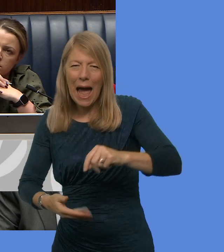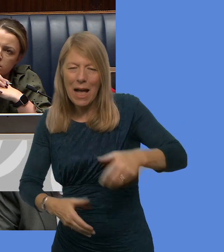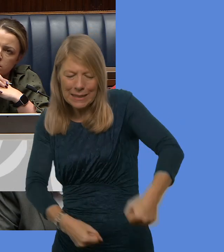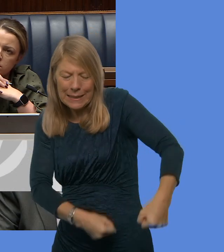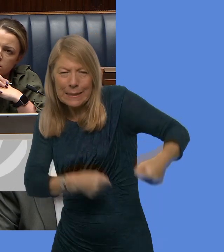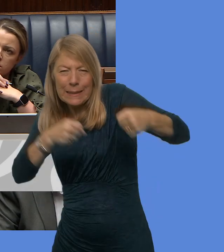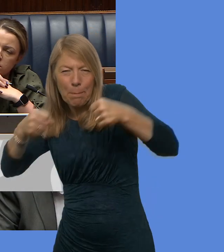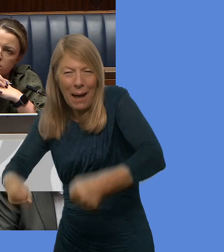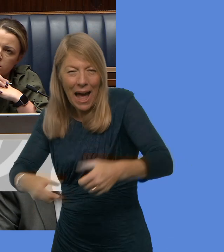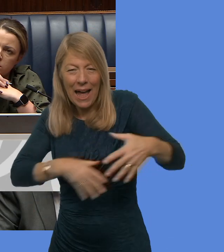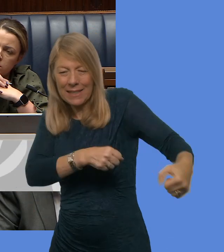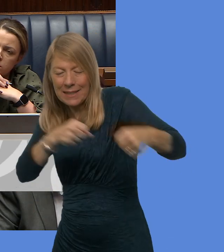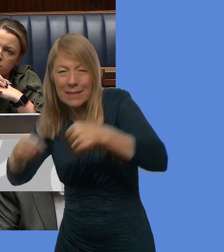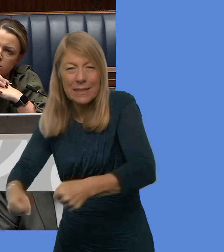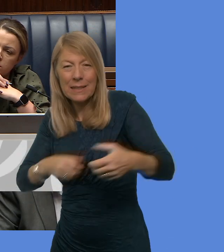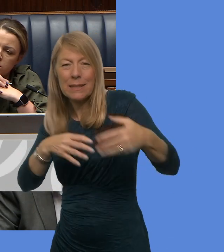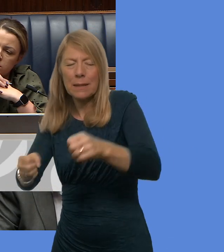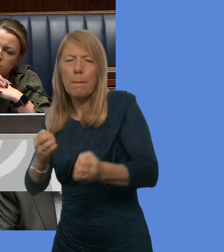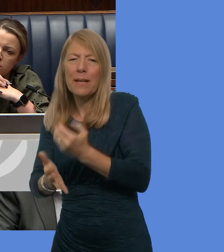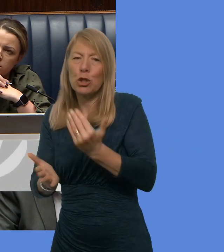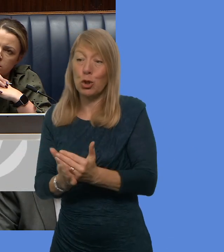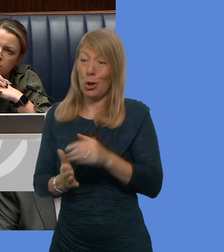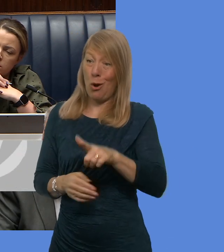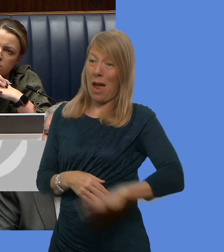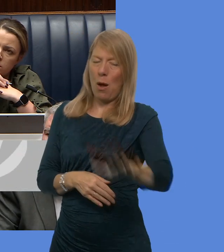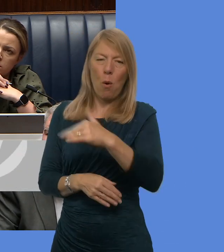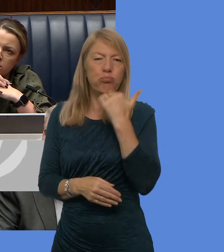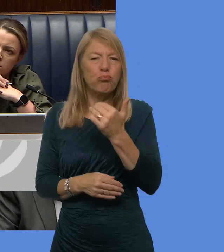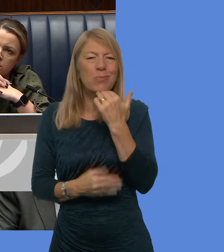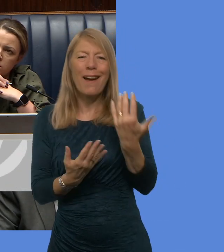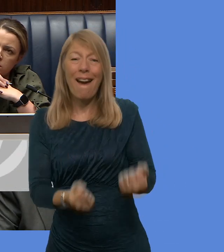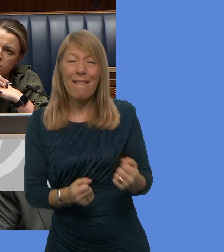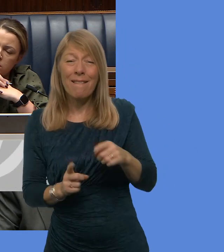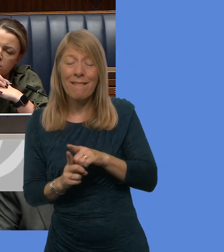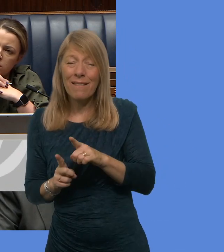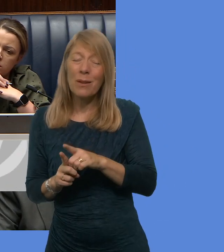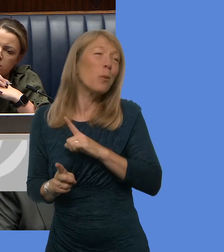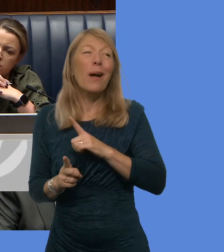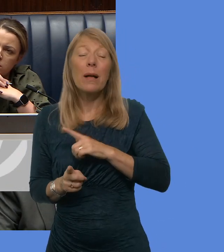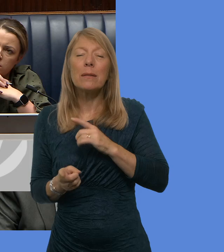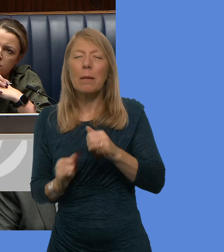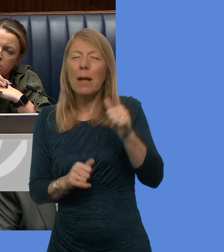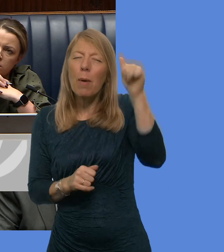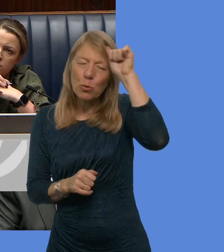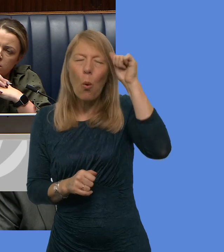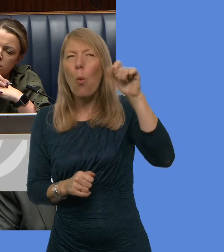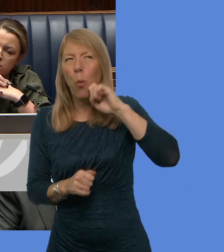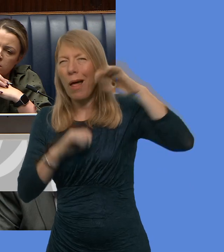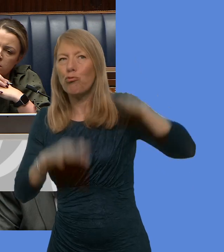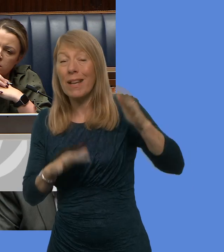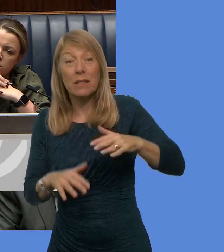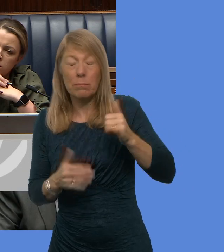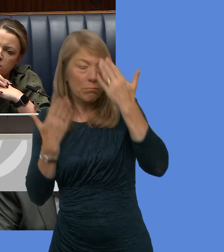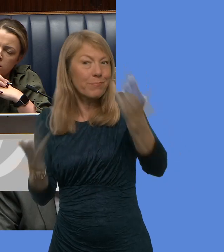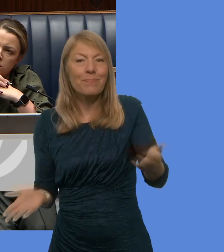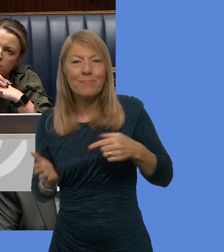easily accessible. Because, as the member knows and everyone knows, we don't always get significant warning as to when a flooding event is going to take place, or it's very